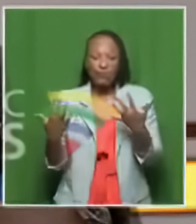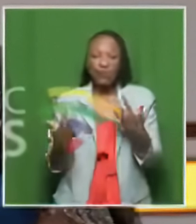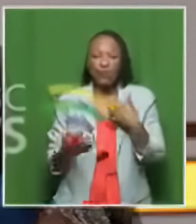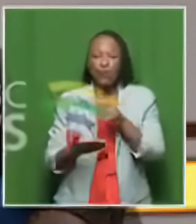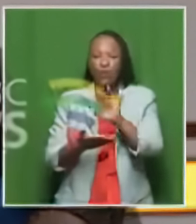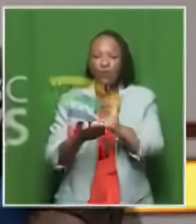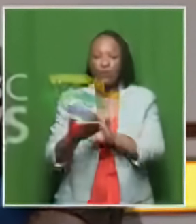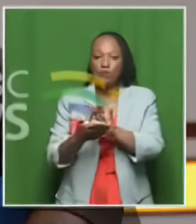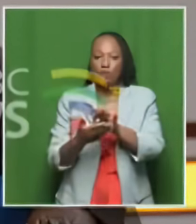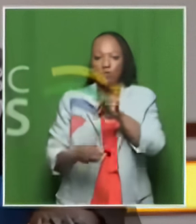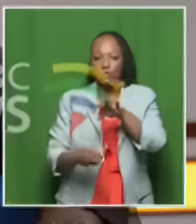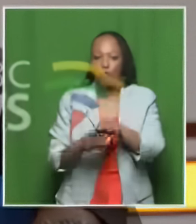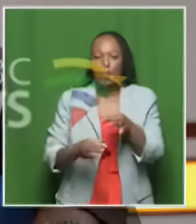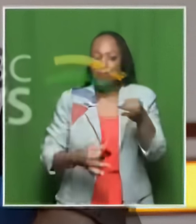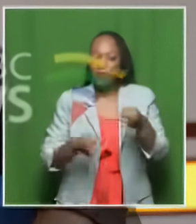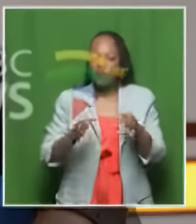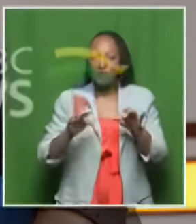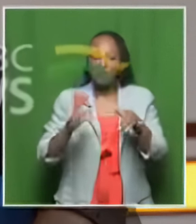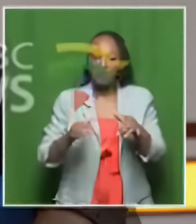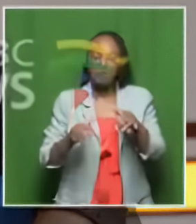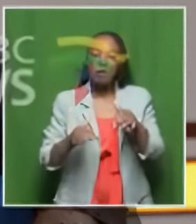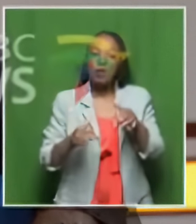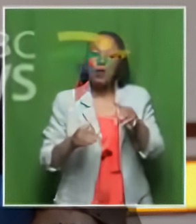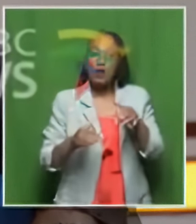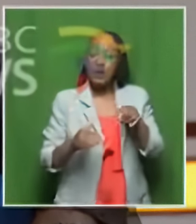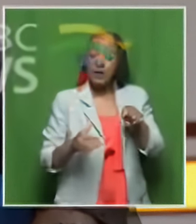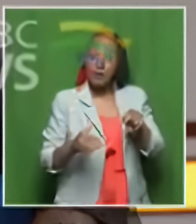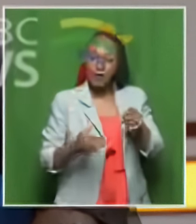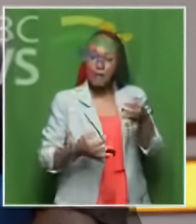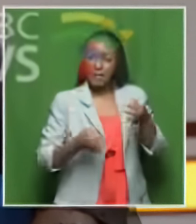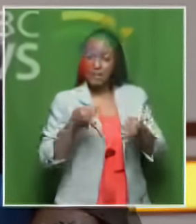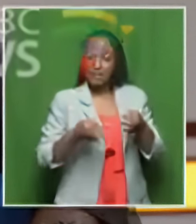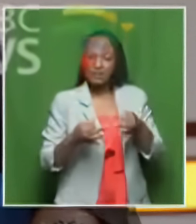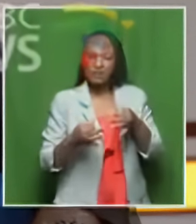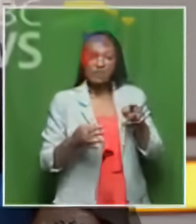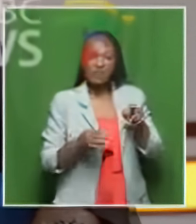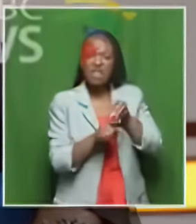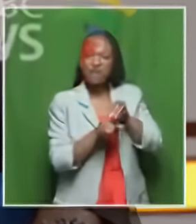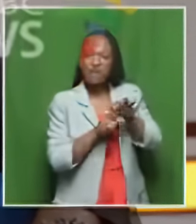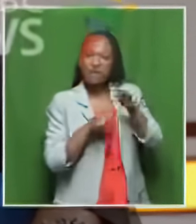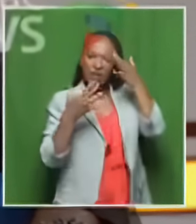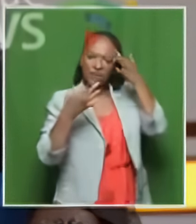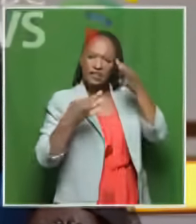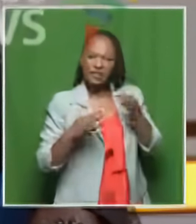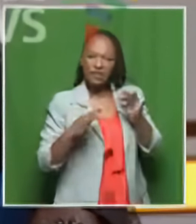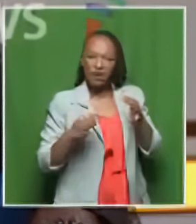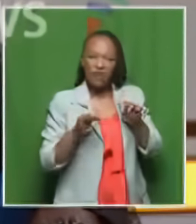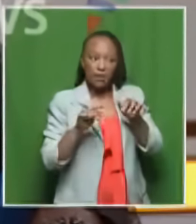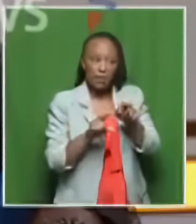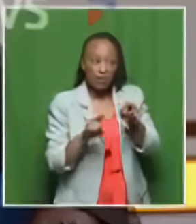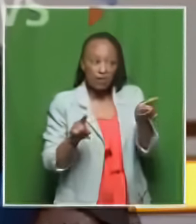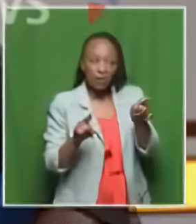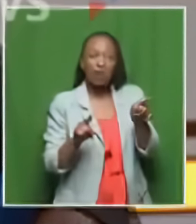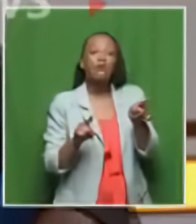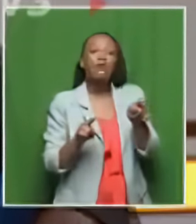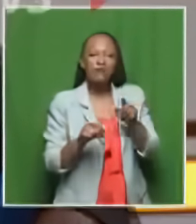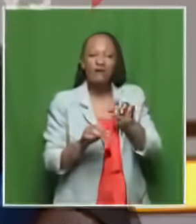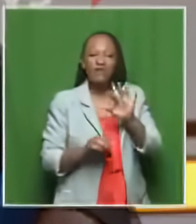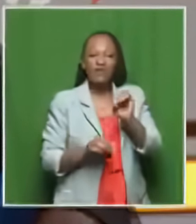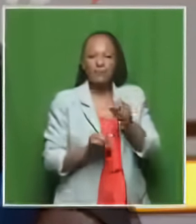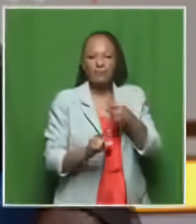electoral politics, what informs your decision to put out people who are giving you that 50+1 out